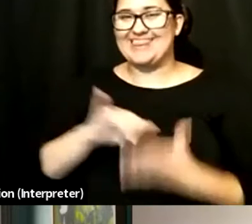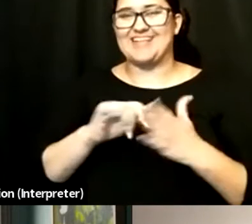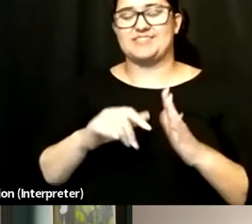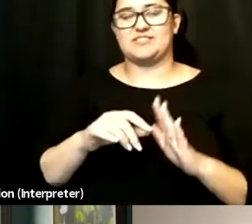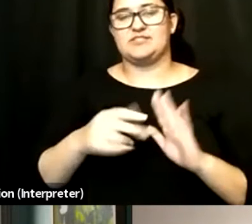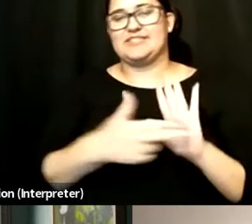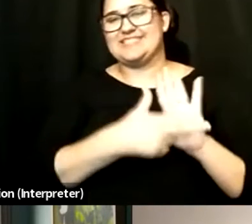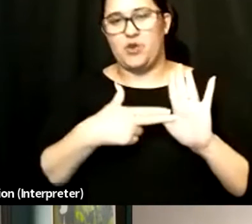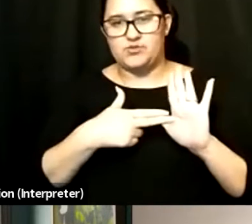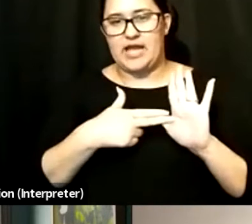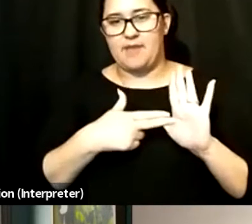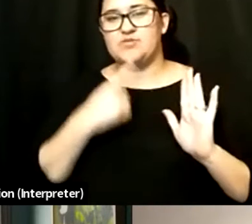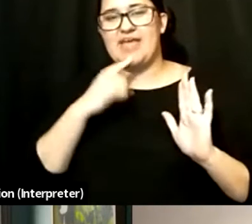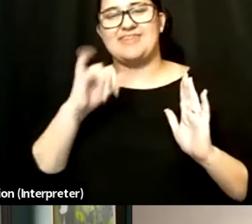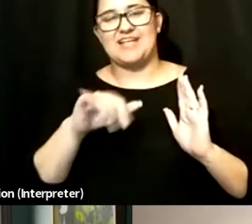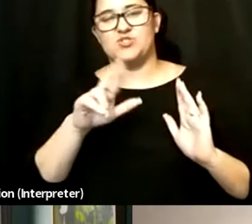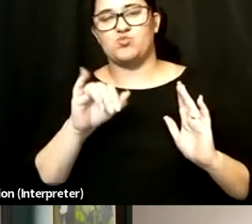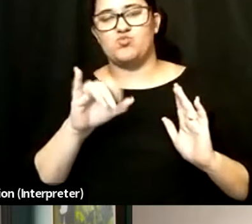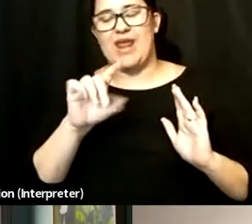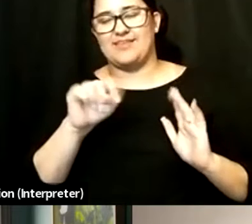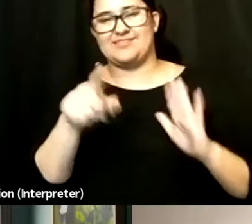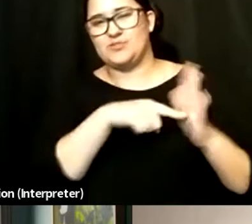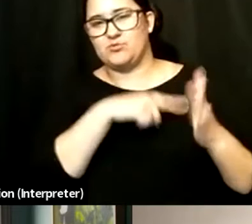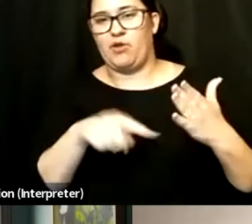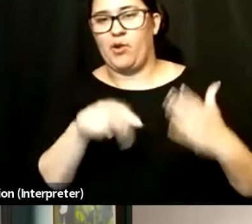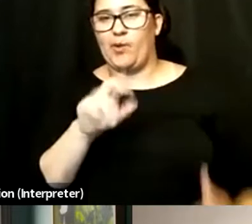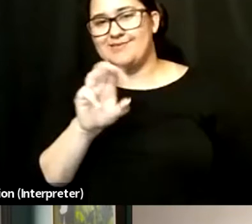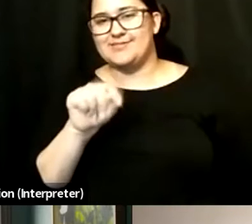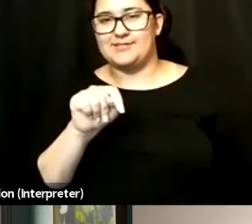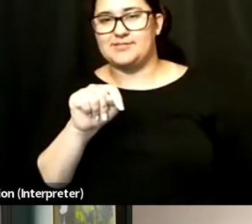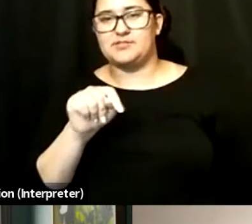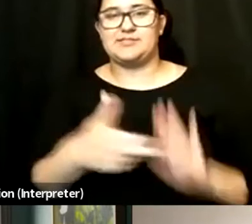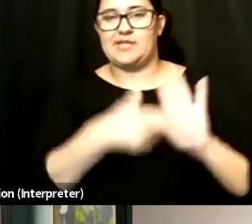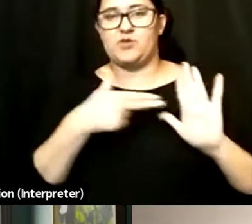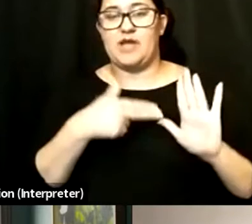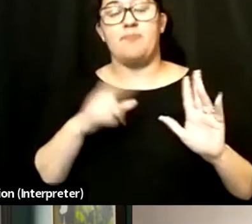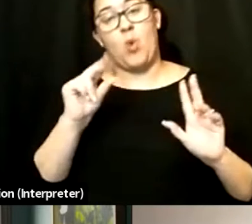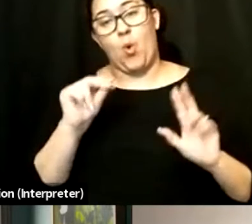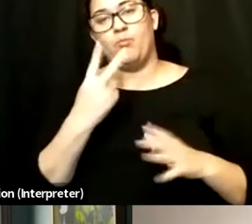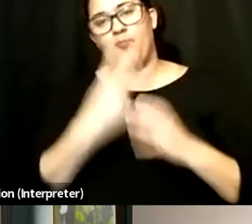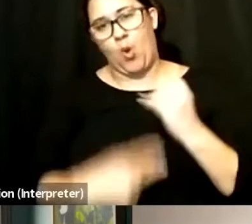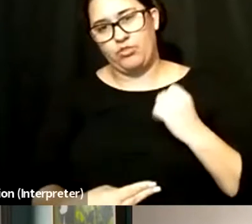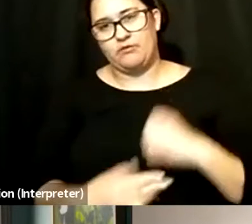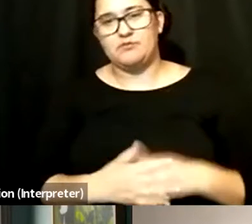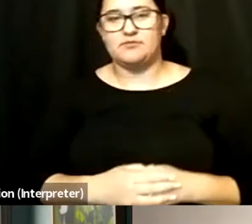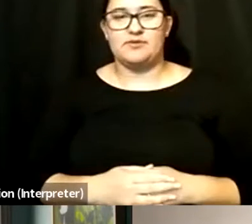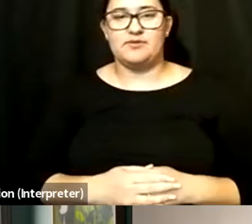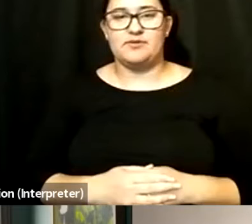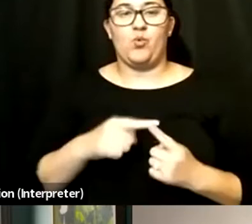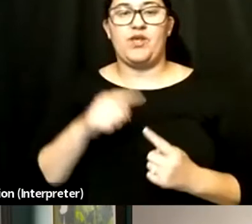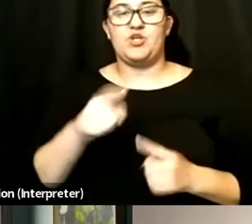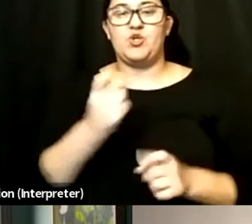that's just a racial stereotype. No, it's both. Um, and one of the things that I tell people is that when you make